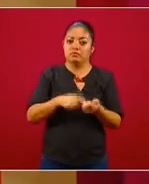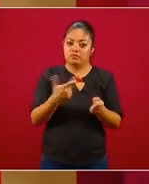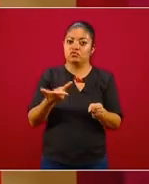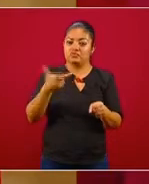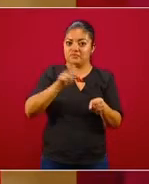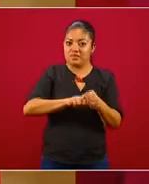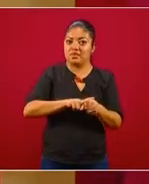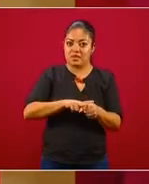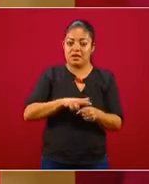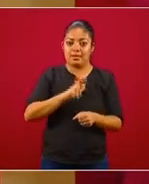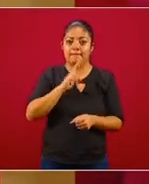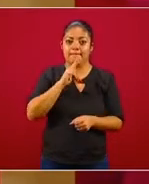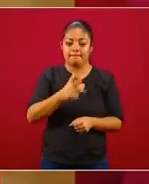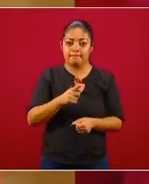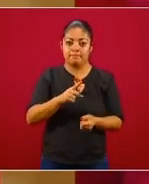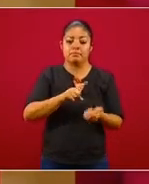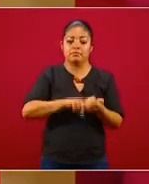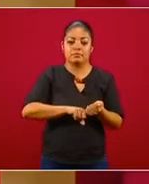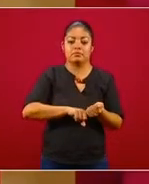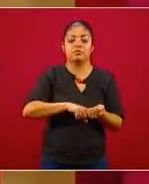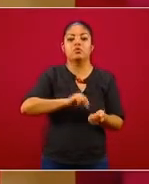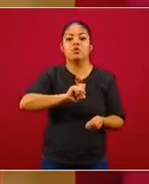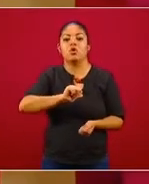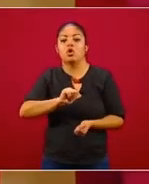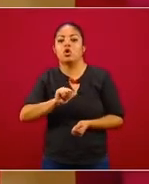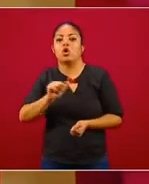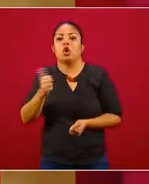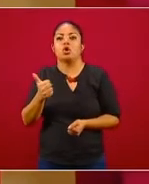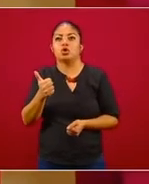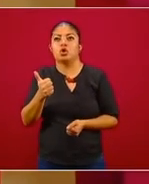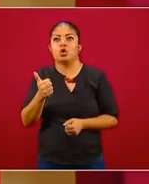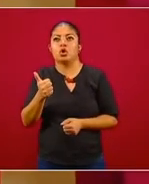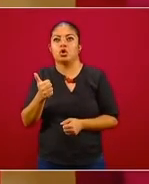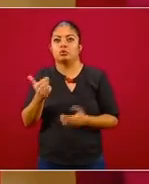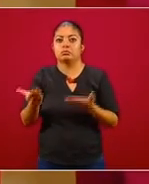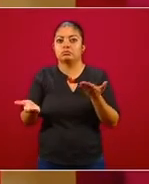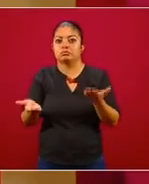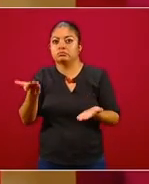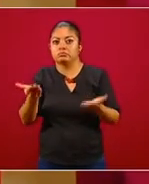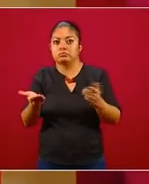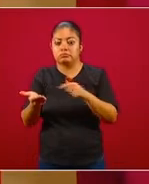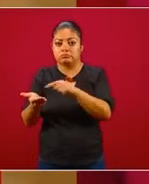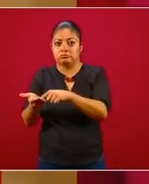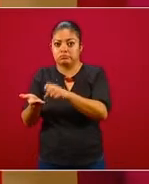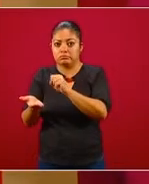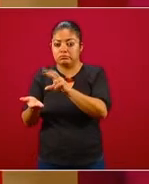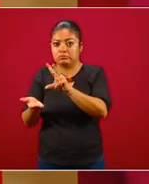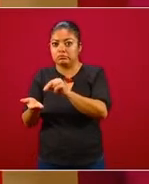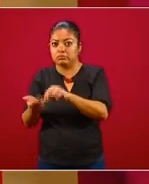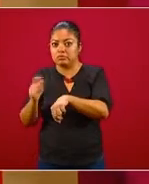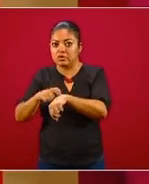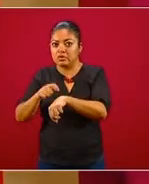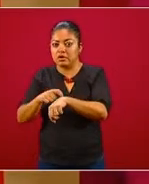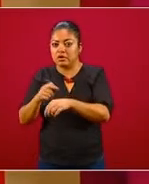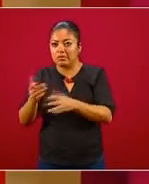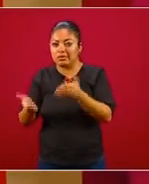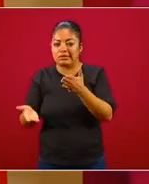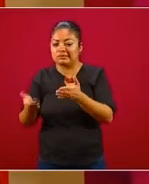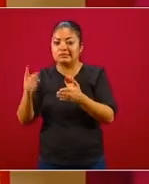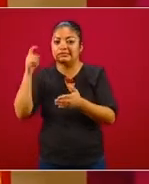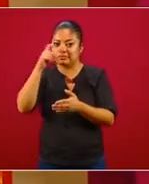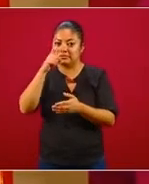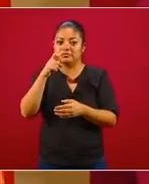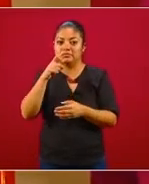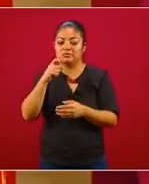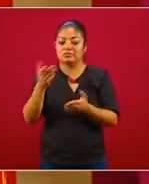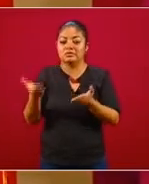hospitalaria, actions versus tener una predicción versus que no predictions that converge en don't el really tiempo. converge in Entonces, time. ambos elementos pueden